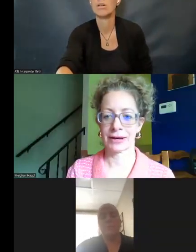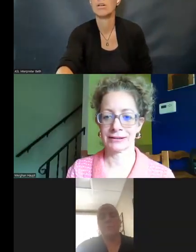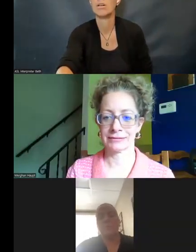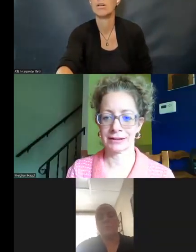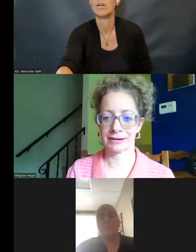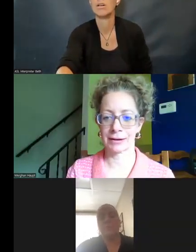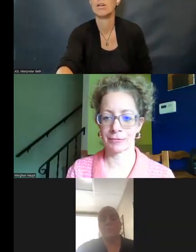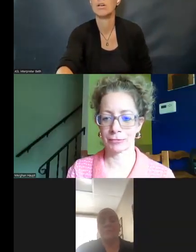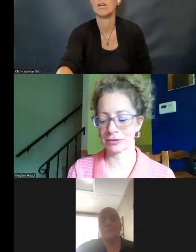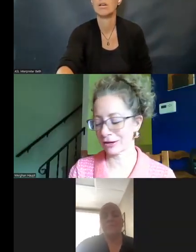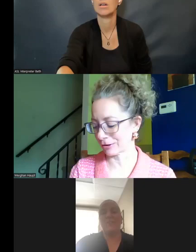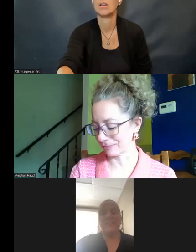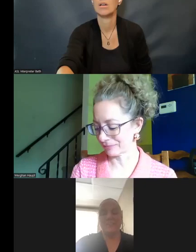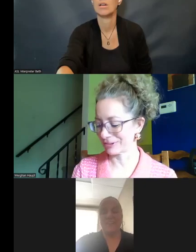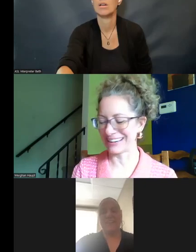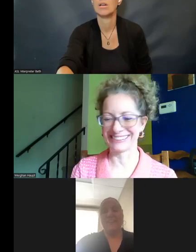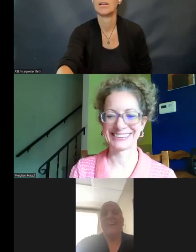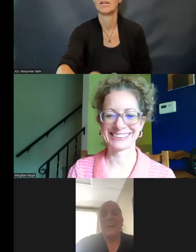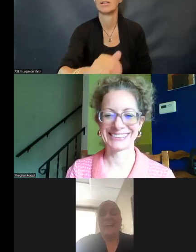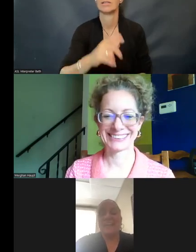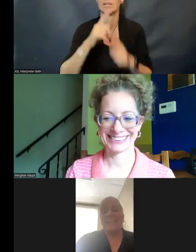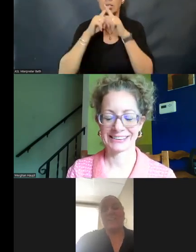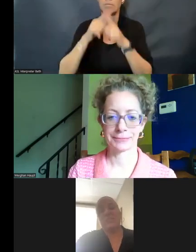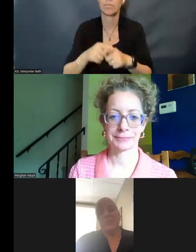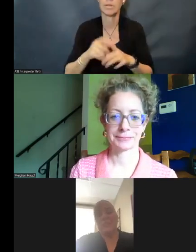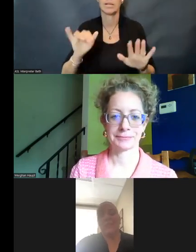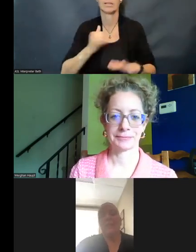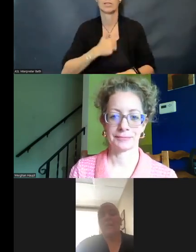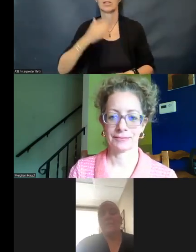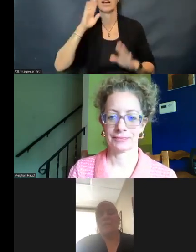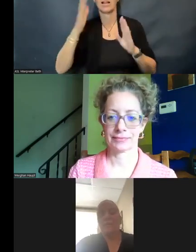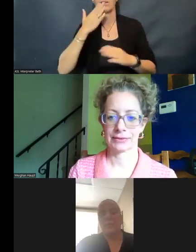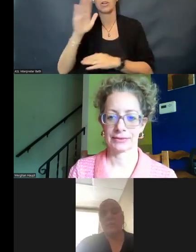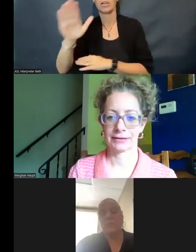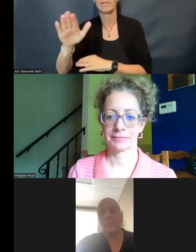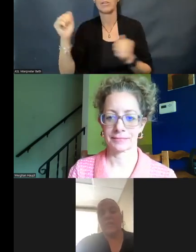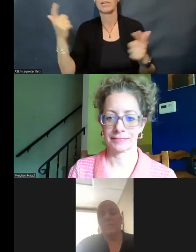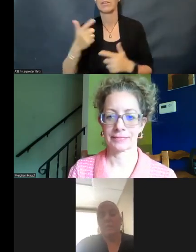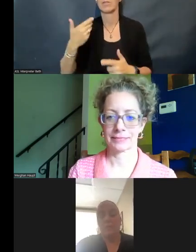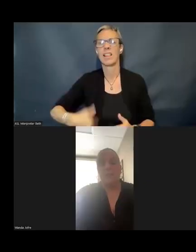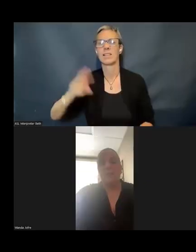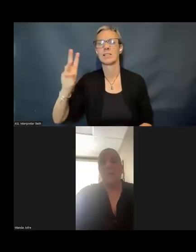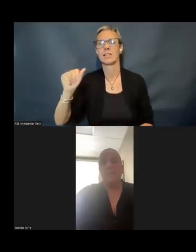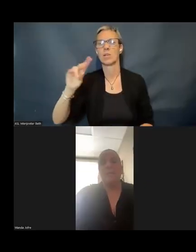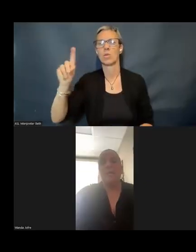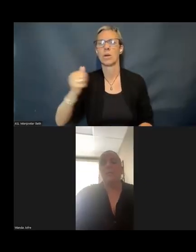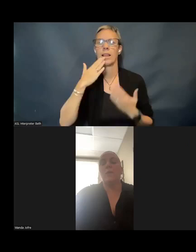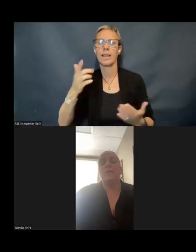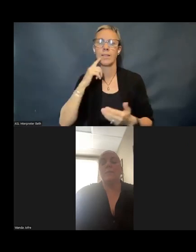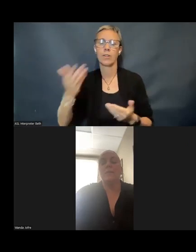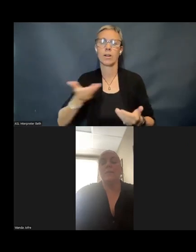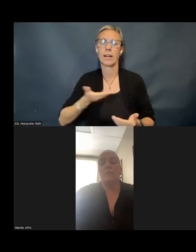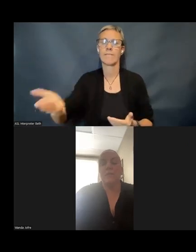And go ahead and come up. Sorry. Great. Hi, good afternoon, everyone. Thank you so much for having me here. My name